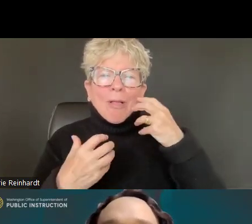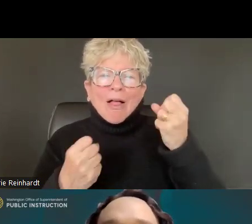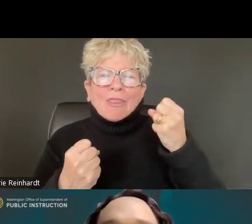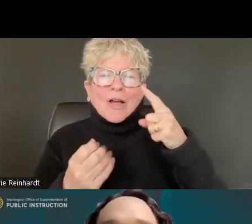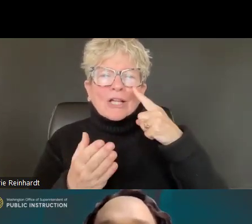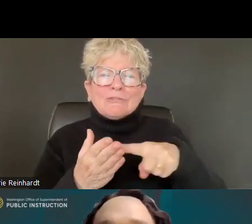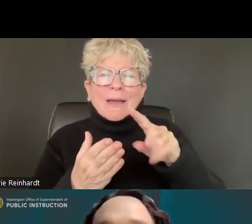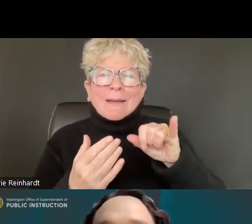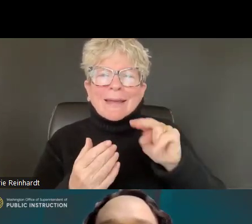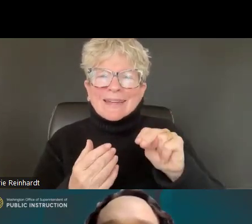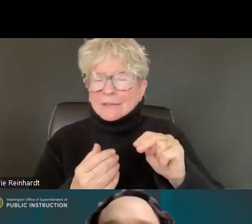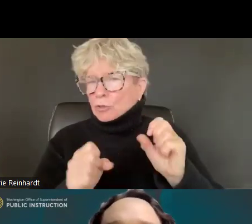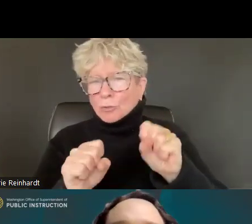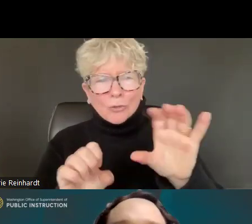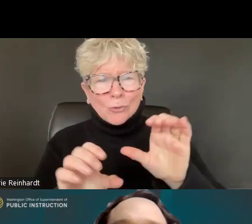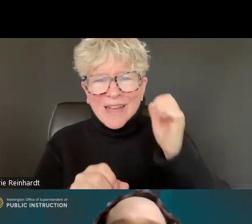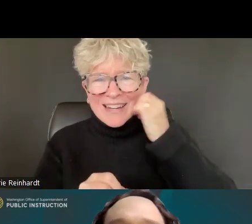ourselves every day.